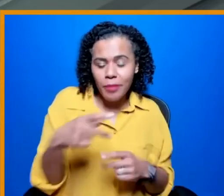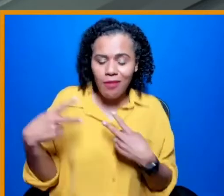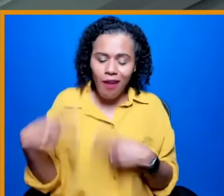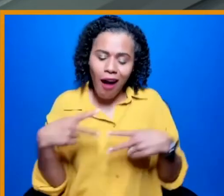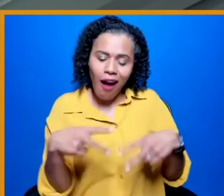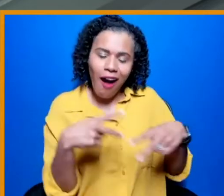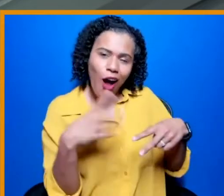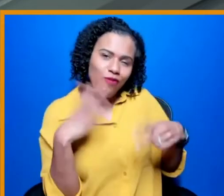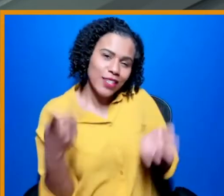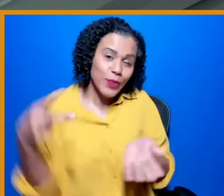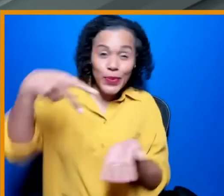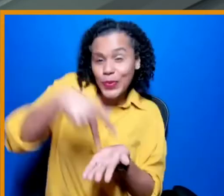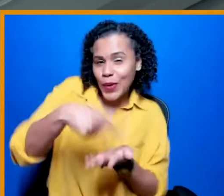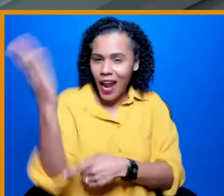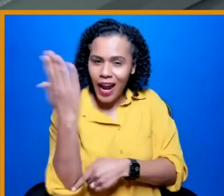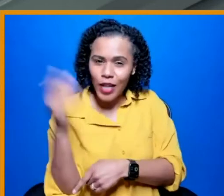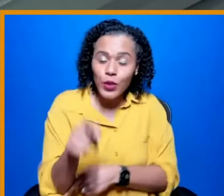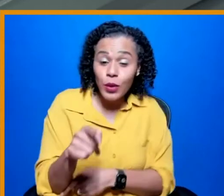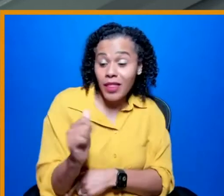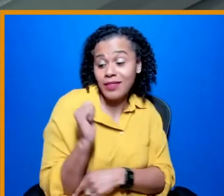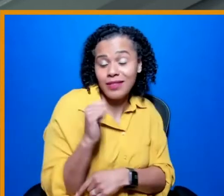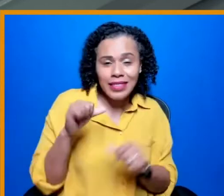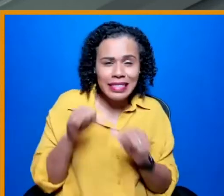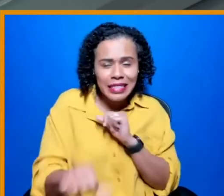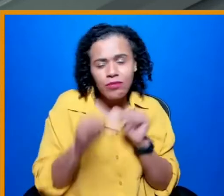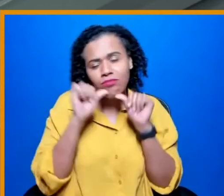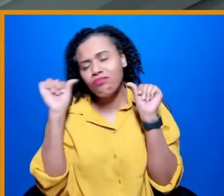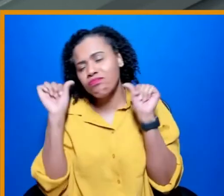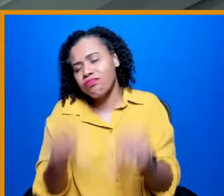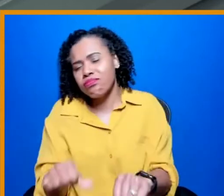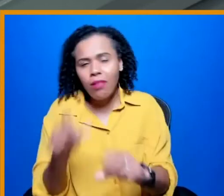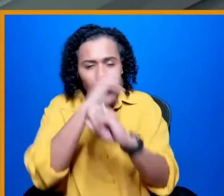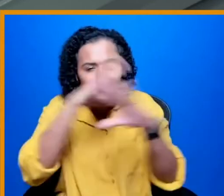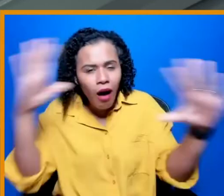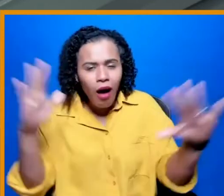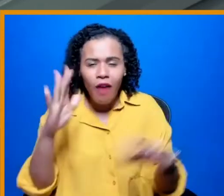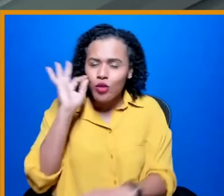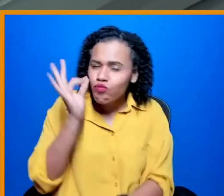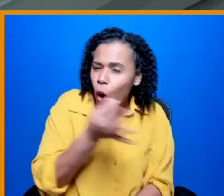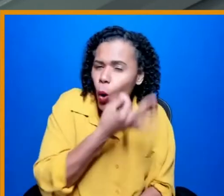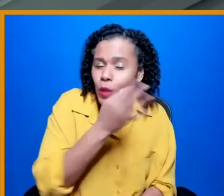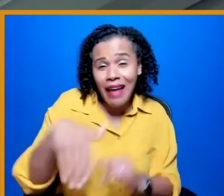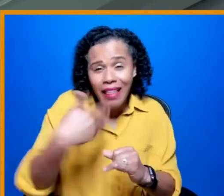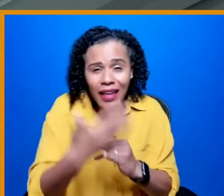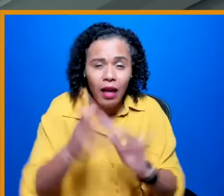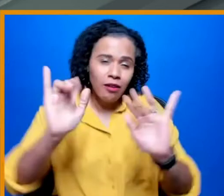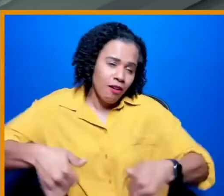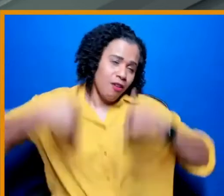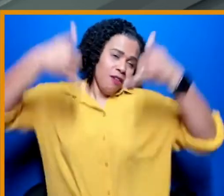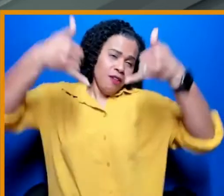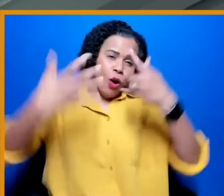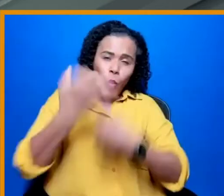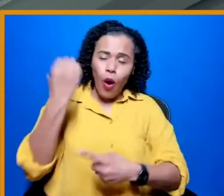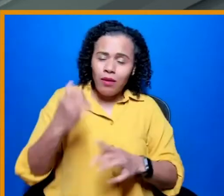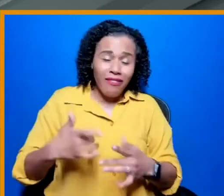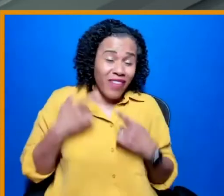last series was probably my favourite of all. The image of Rose Ayling-Ellis lifting the trophy was a moment of television